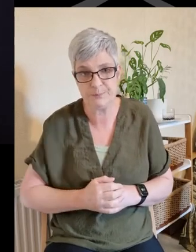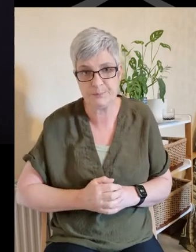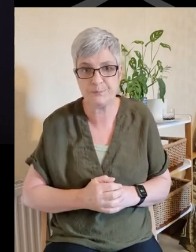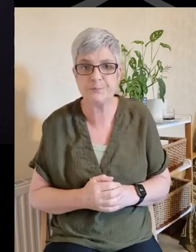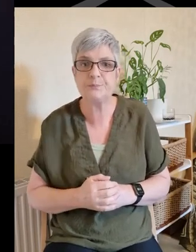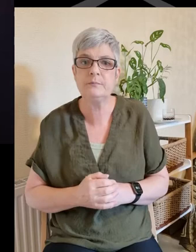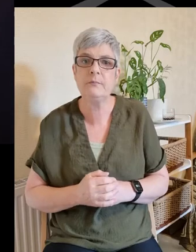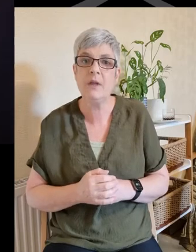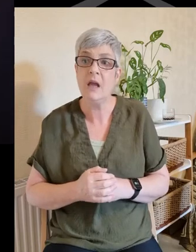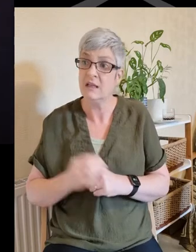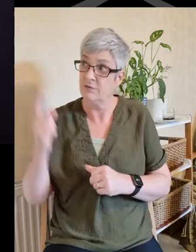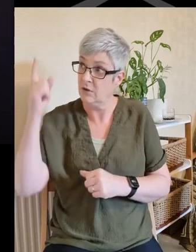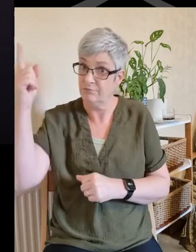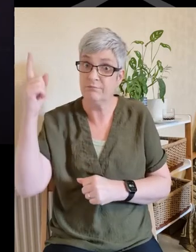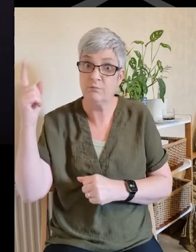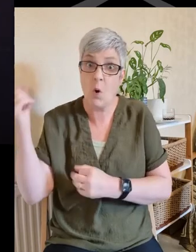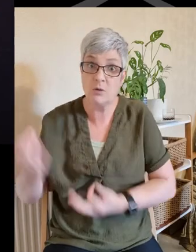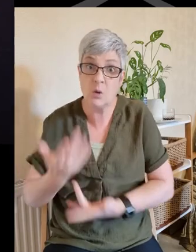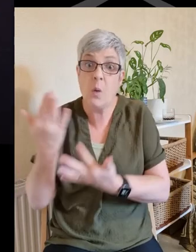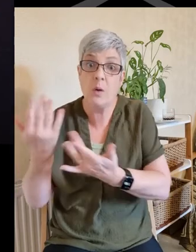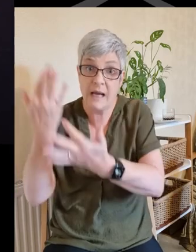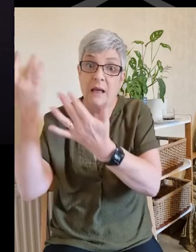22. It's for the glory of God.